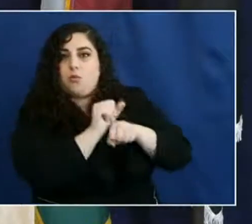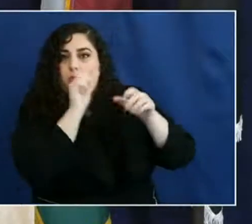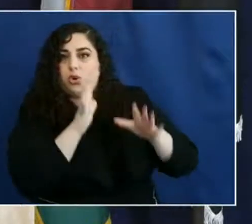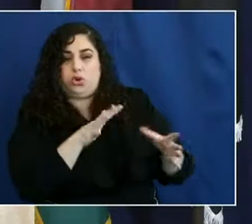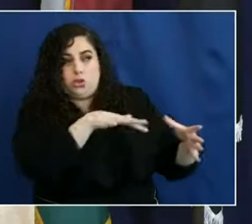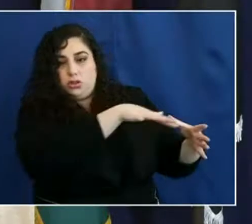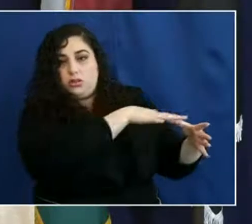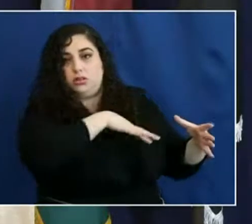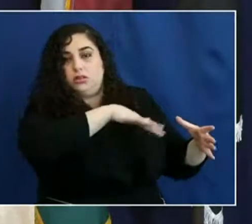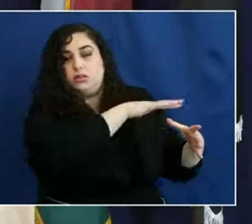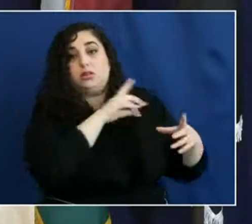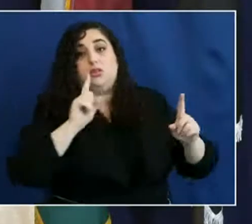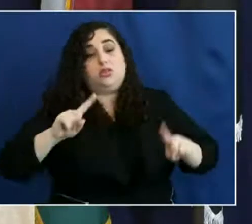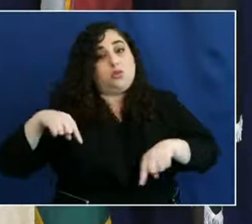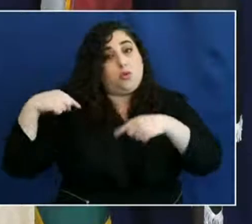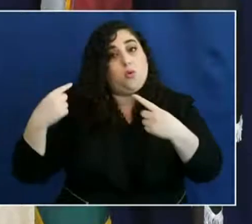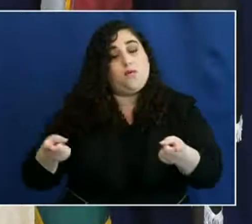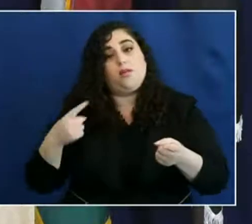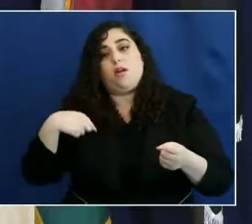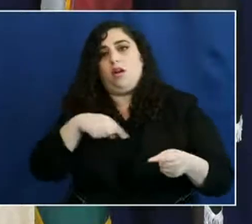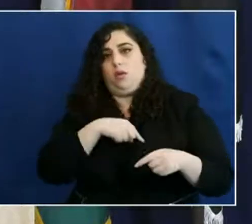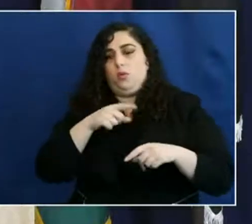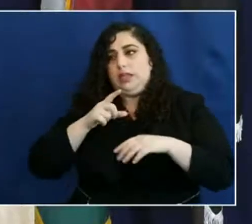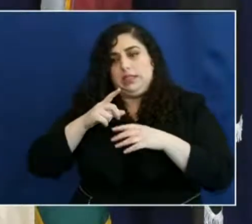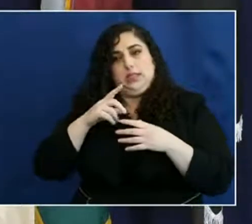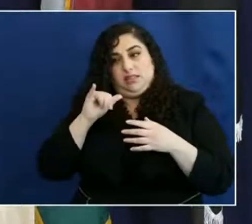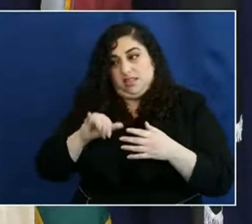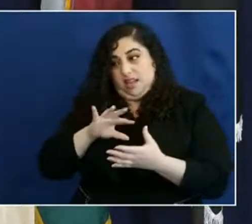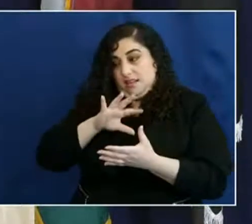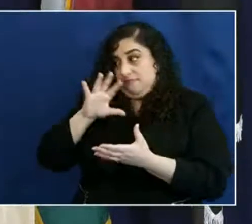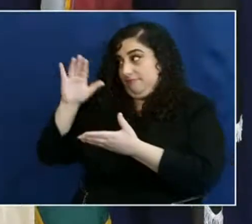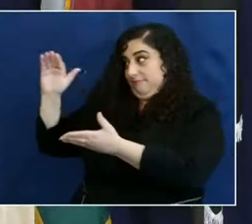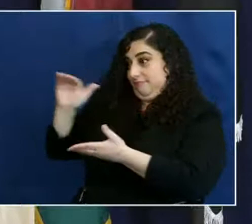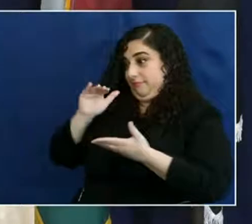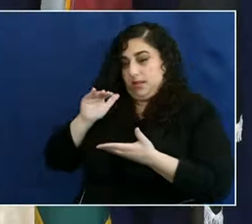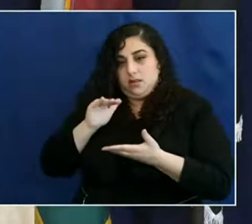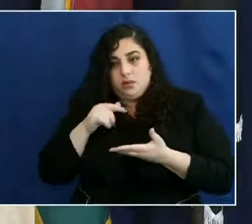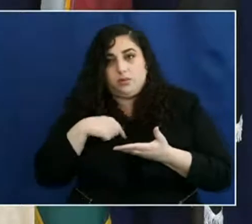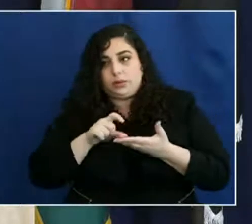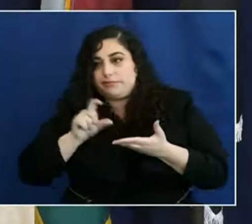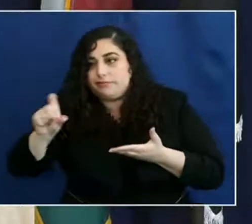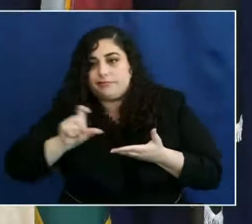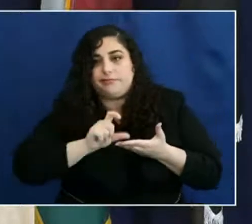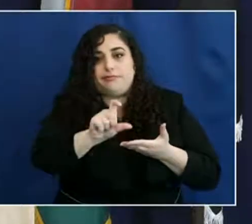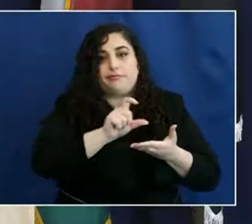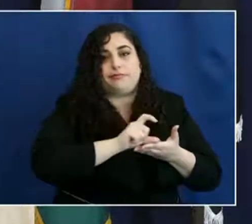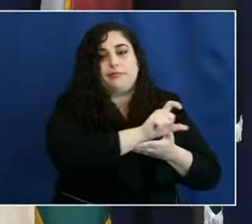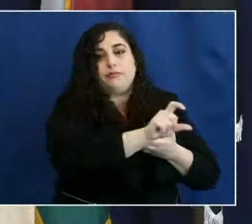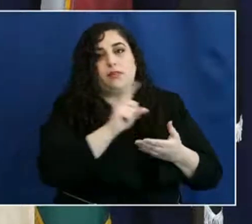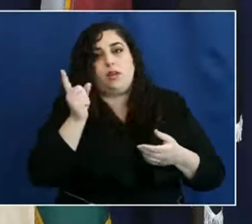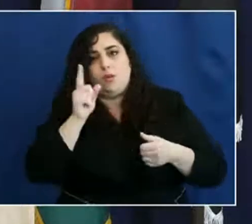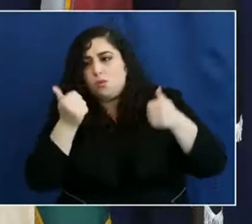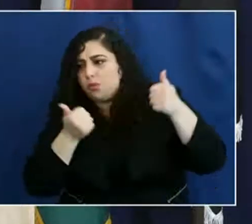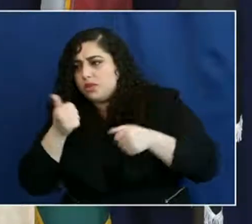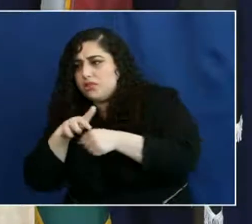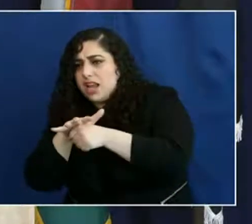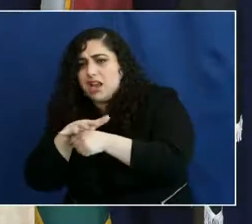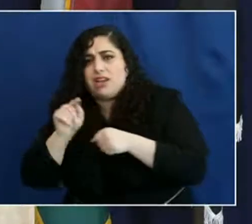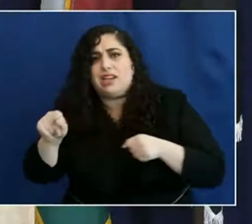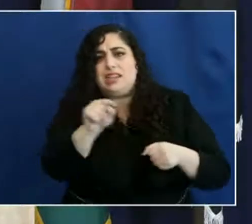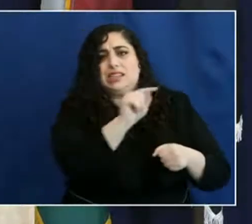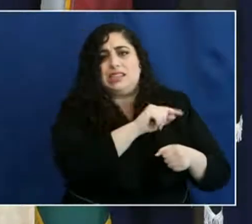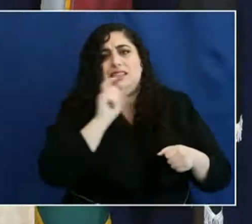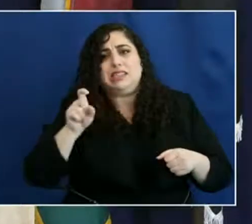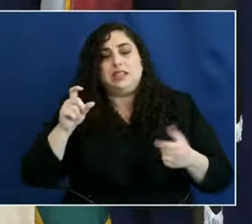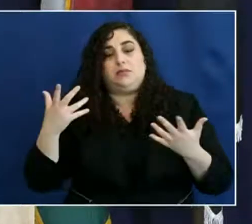are distributing them across all of the various settings that we distributed Pfizer and Moderna.